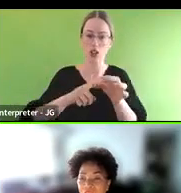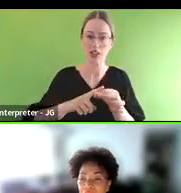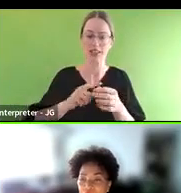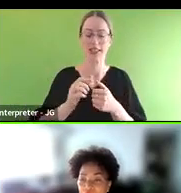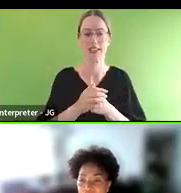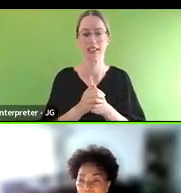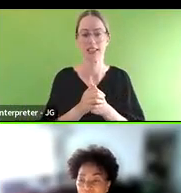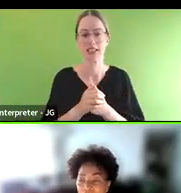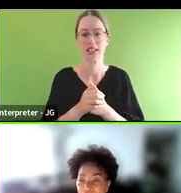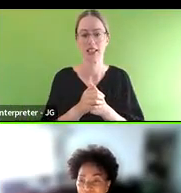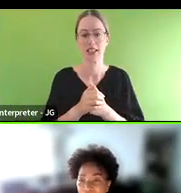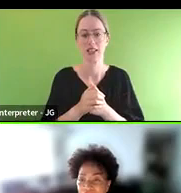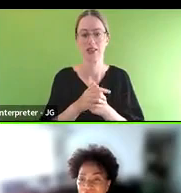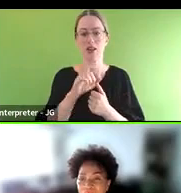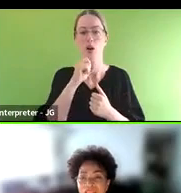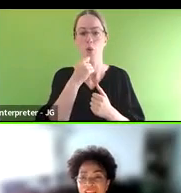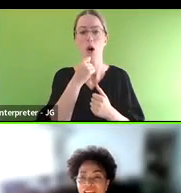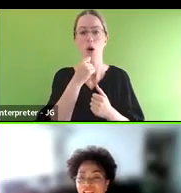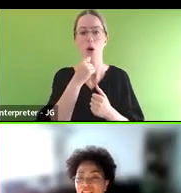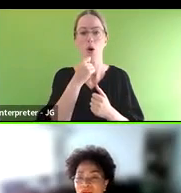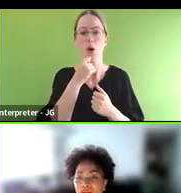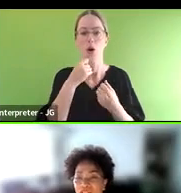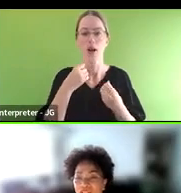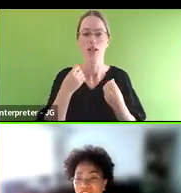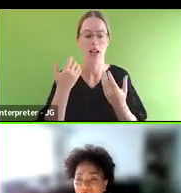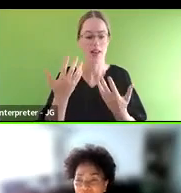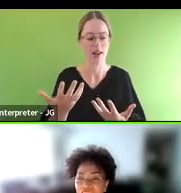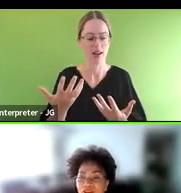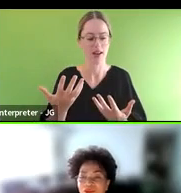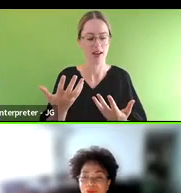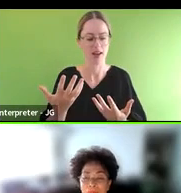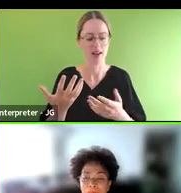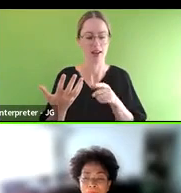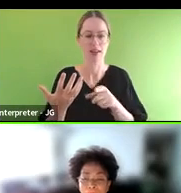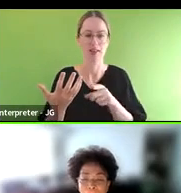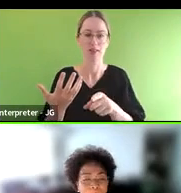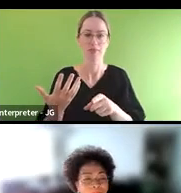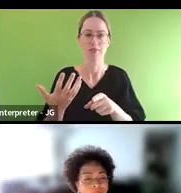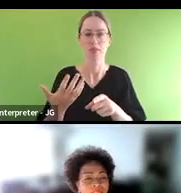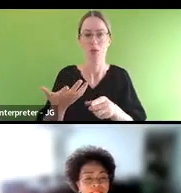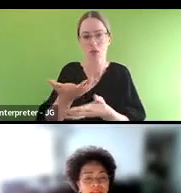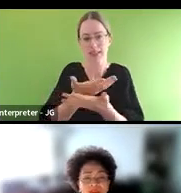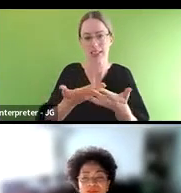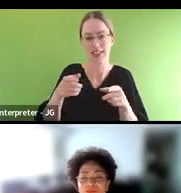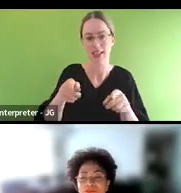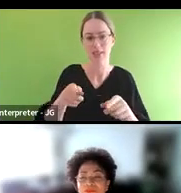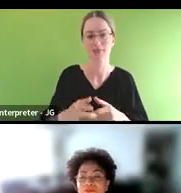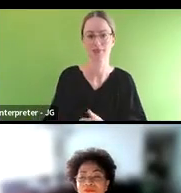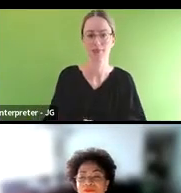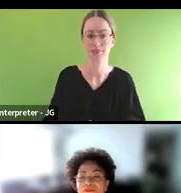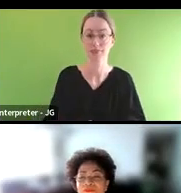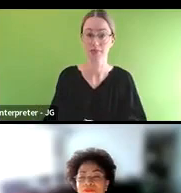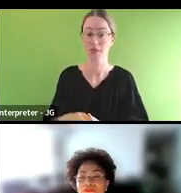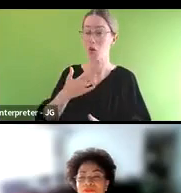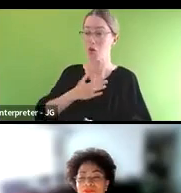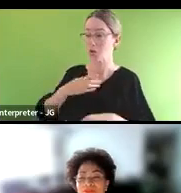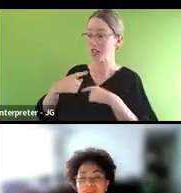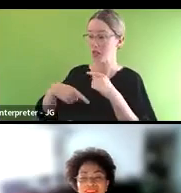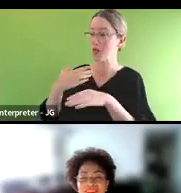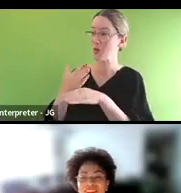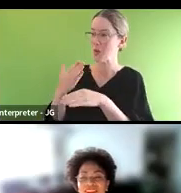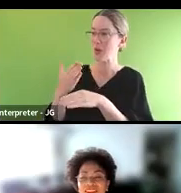asked, we will discuss them in our deliberations. So thank you. Well, thank you. We are eager to continue working